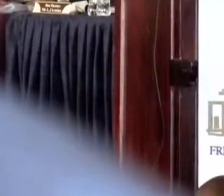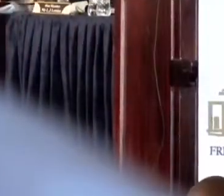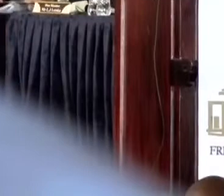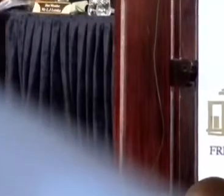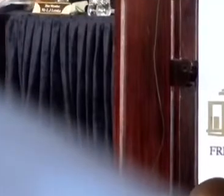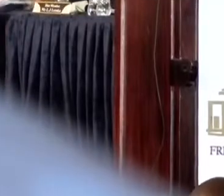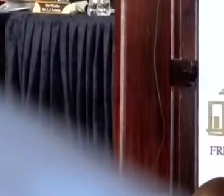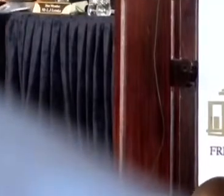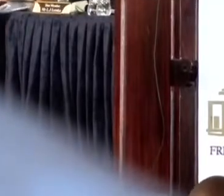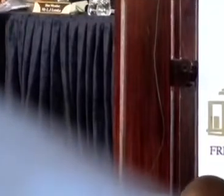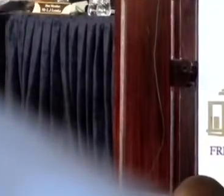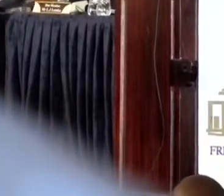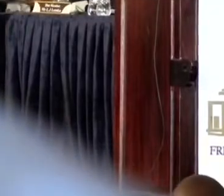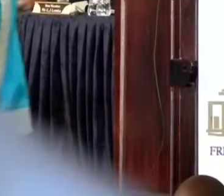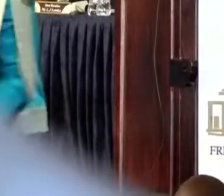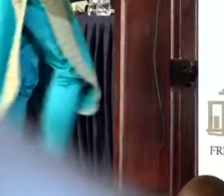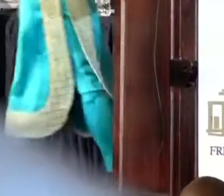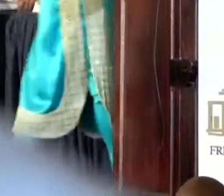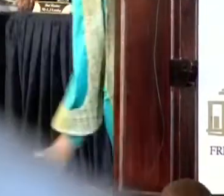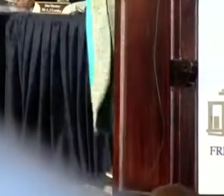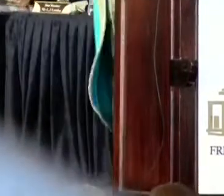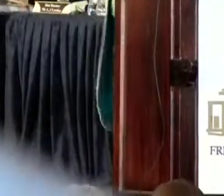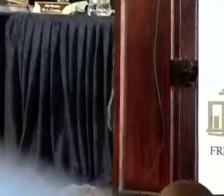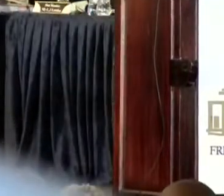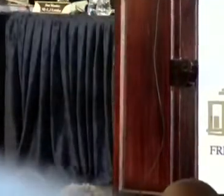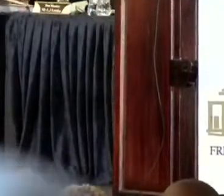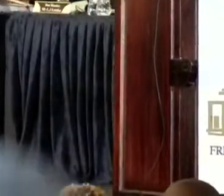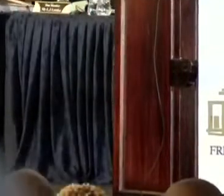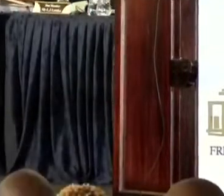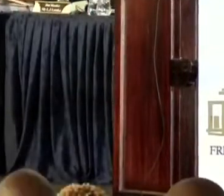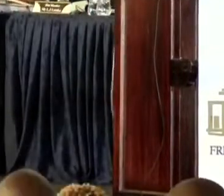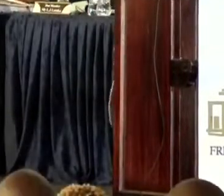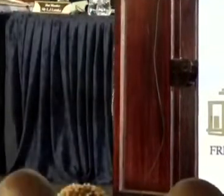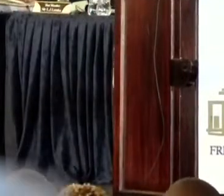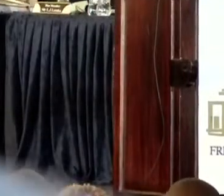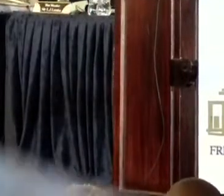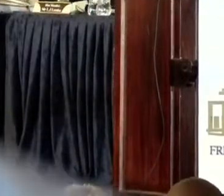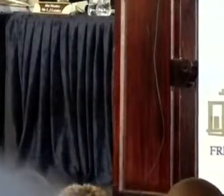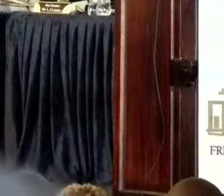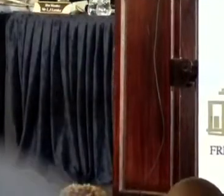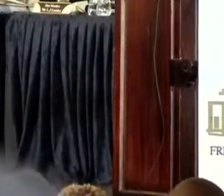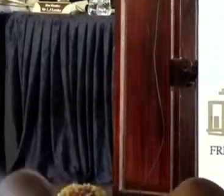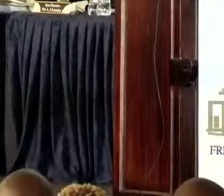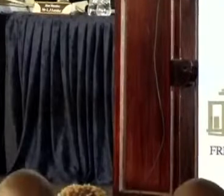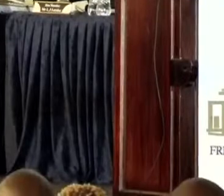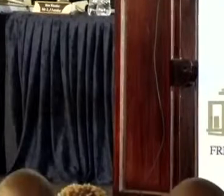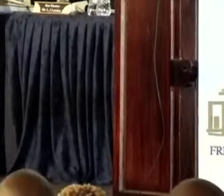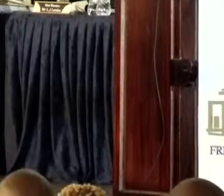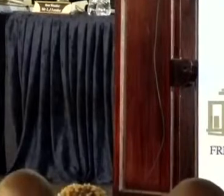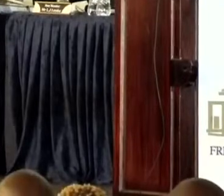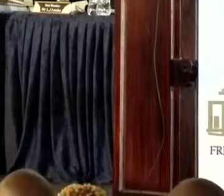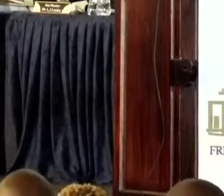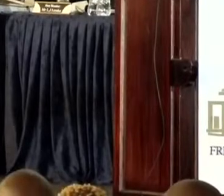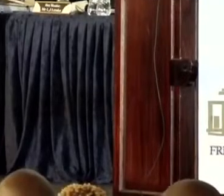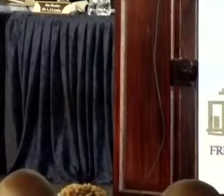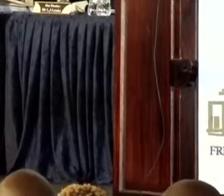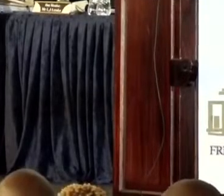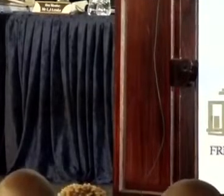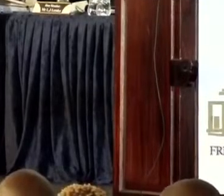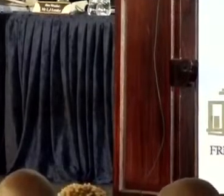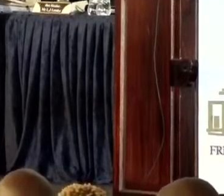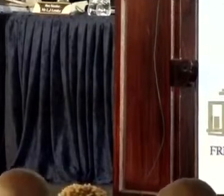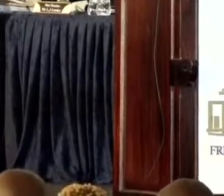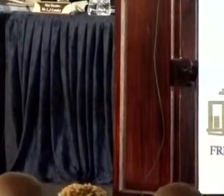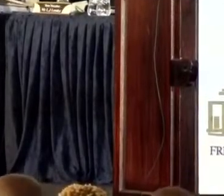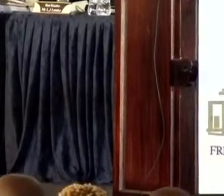What does the Honourable MEC propose? That the bill be referred to the Portfolio Committee on Public Accounts